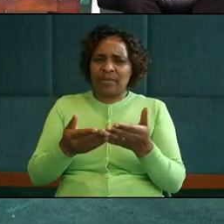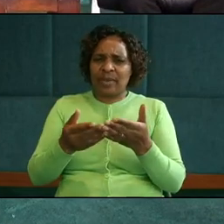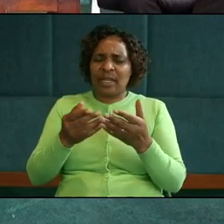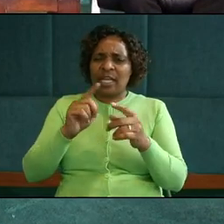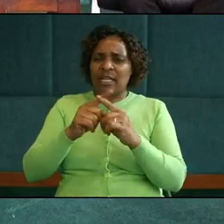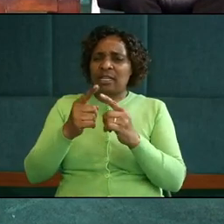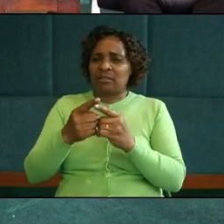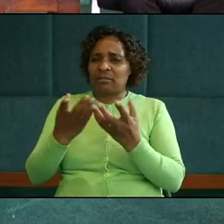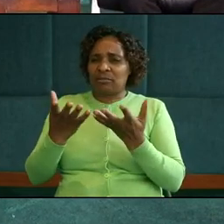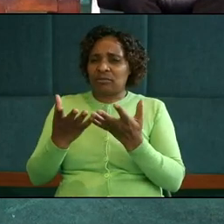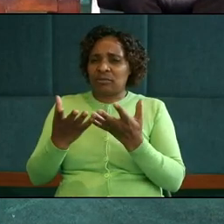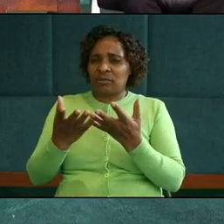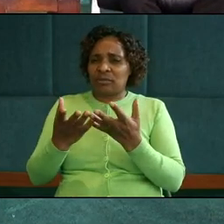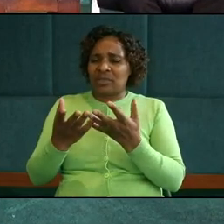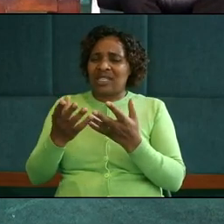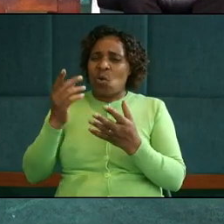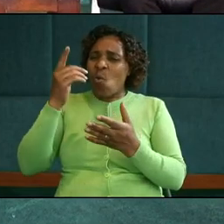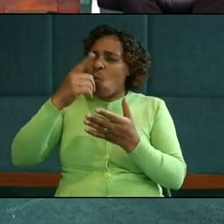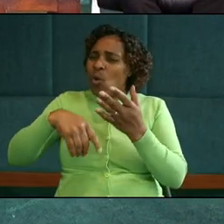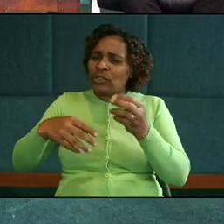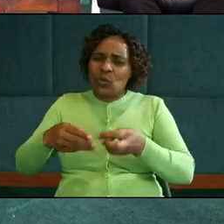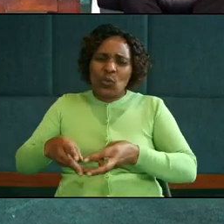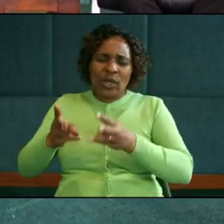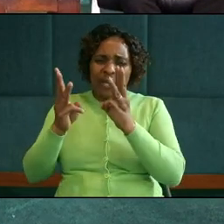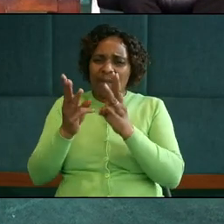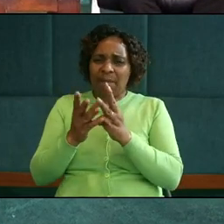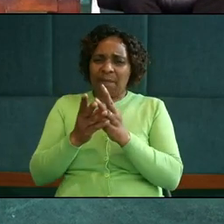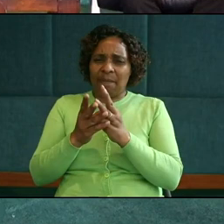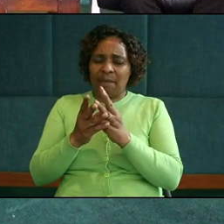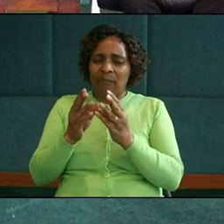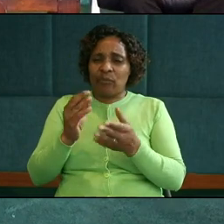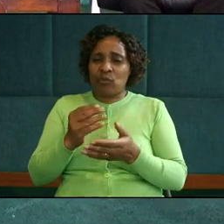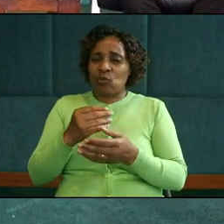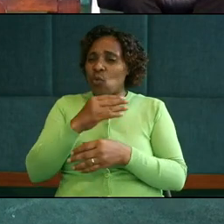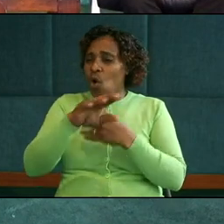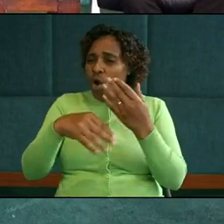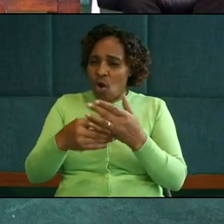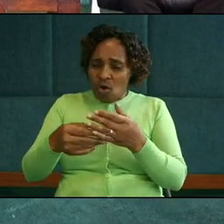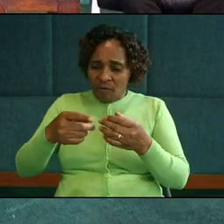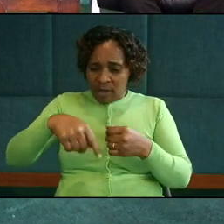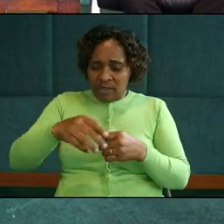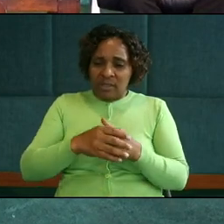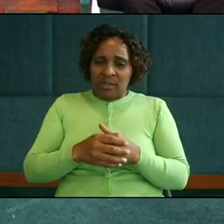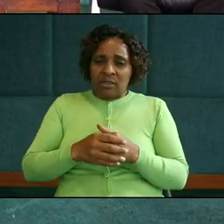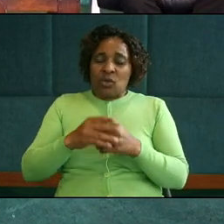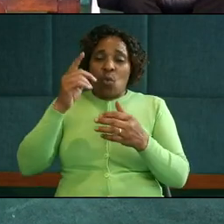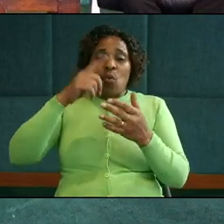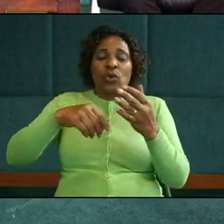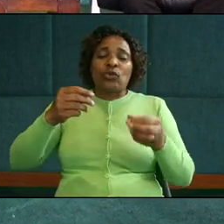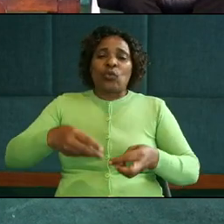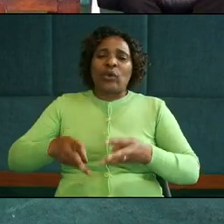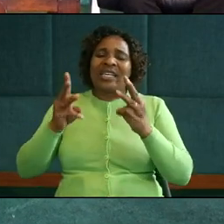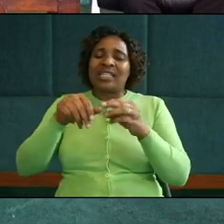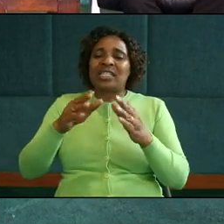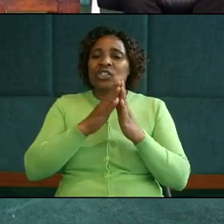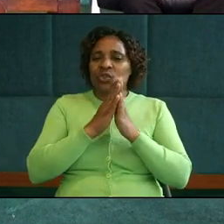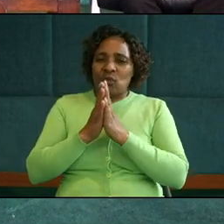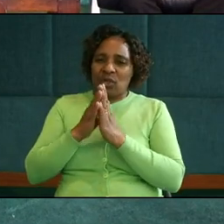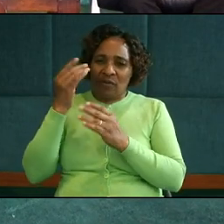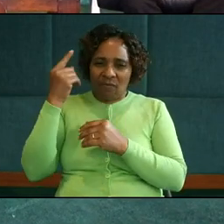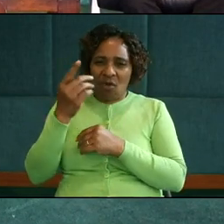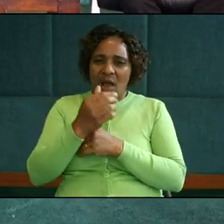ends, in what way, and this is really to everyone, in what way does this story for